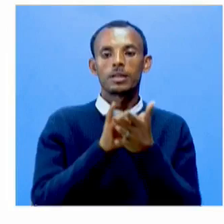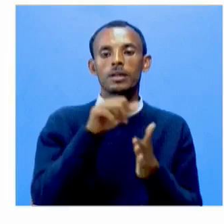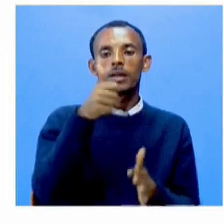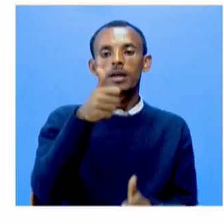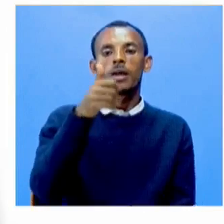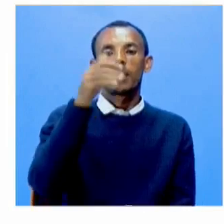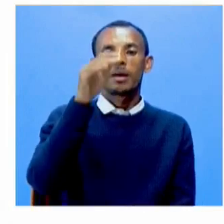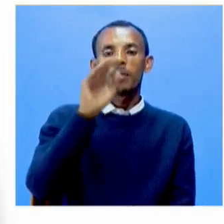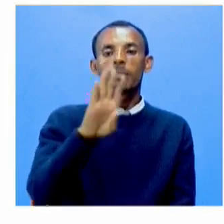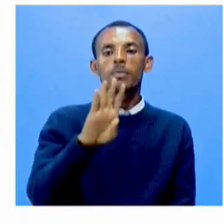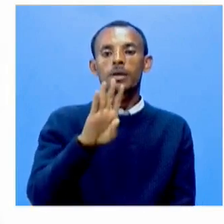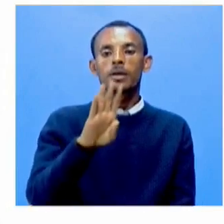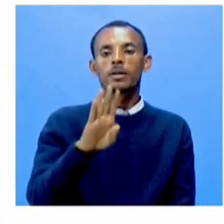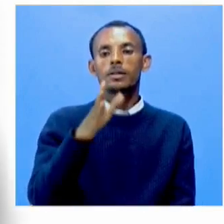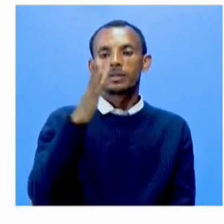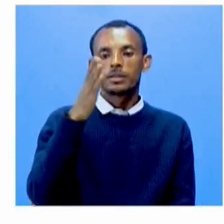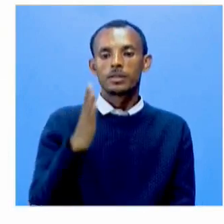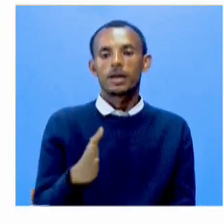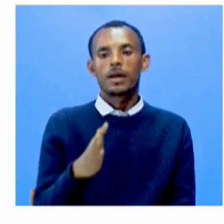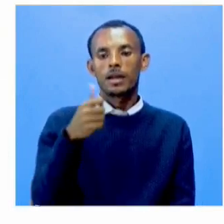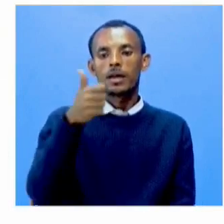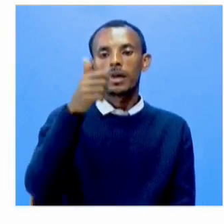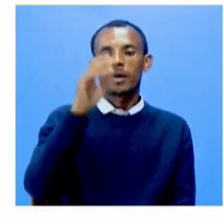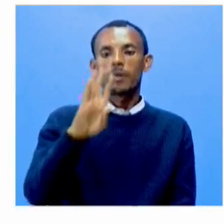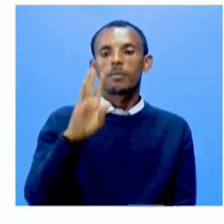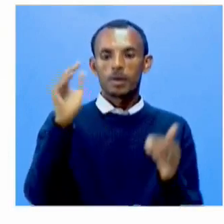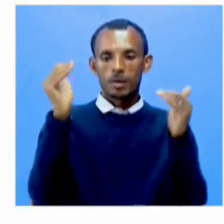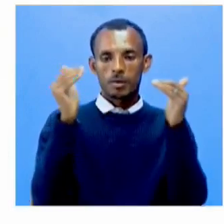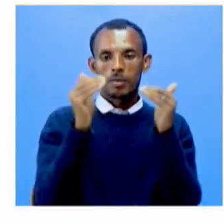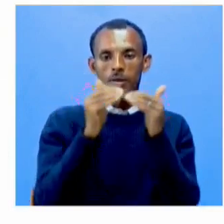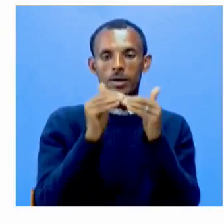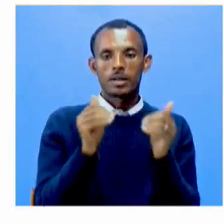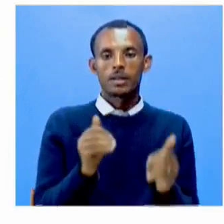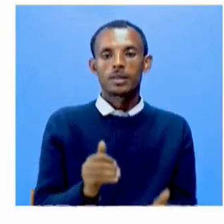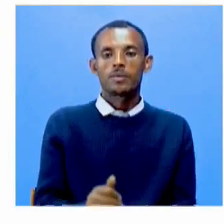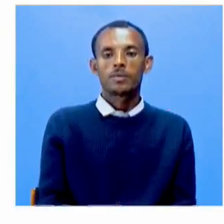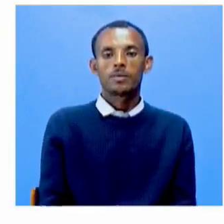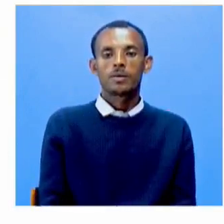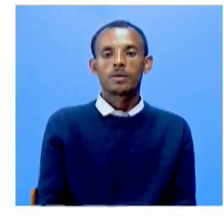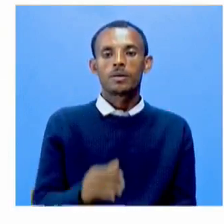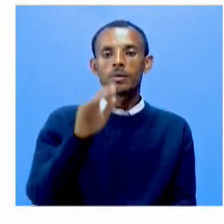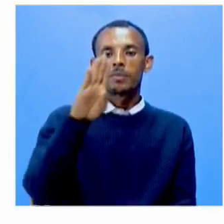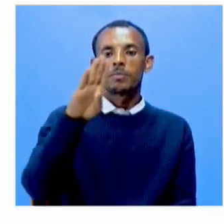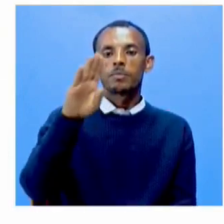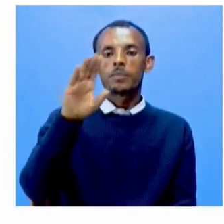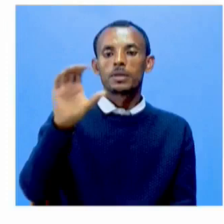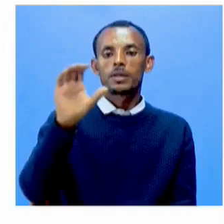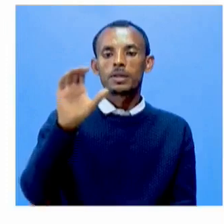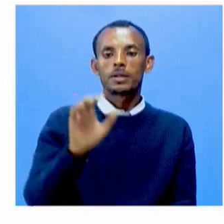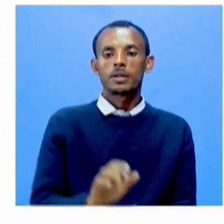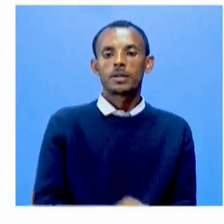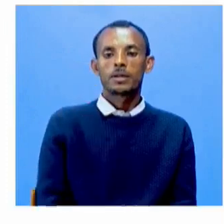AB, side AB is congruent to BC,